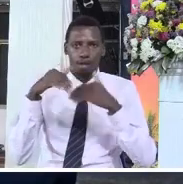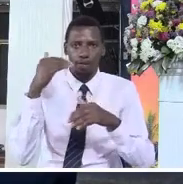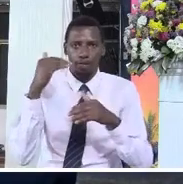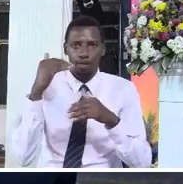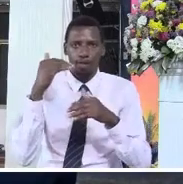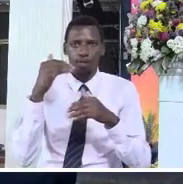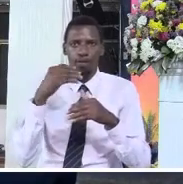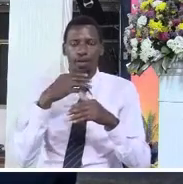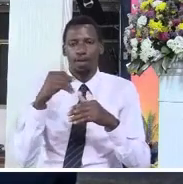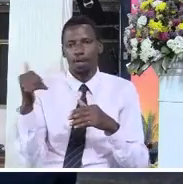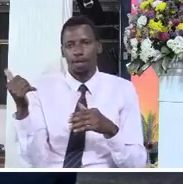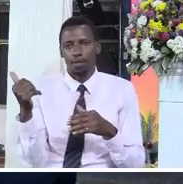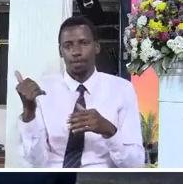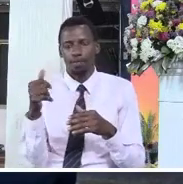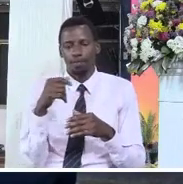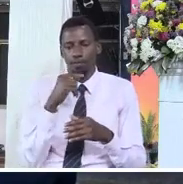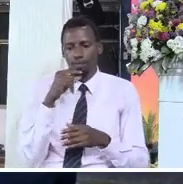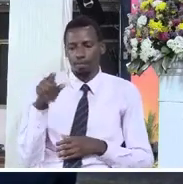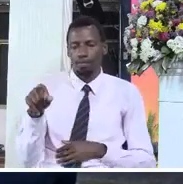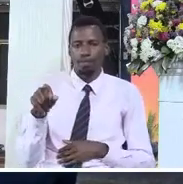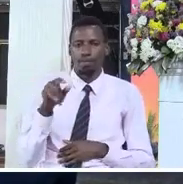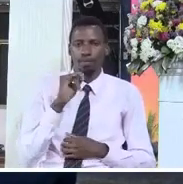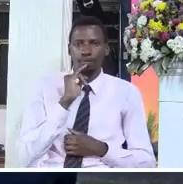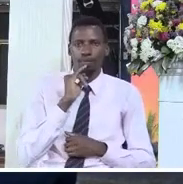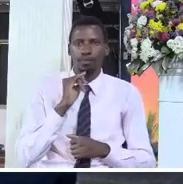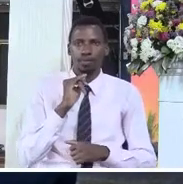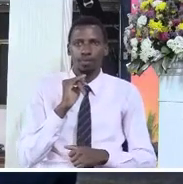campus. He is